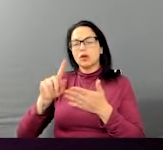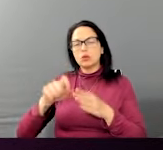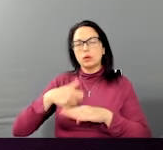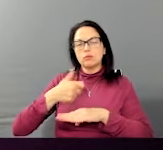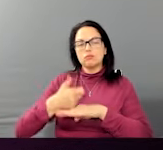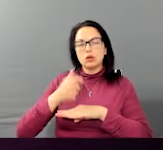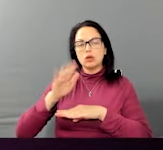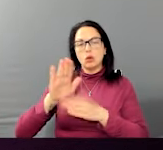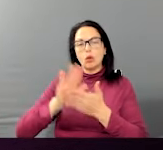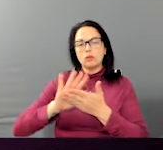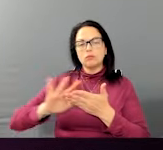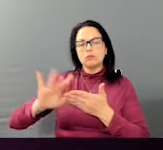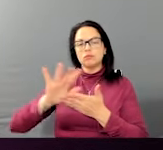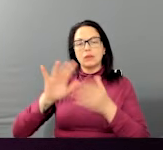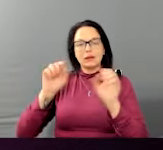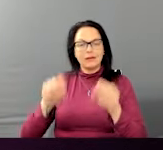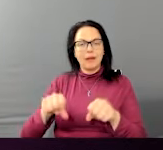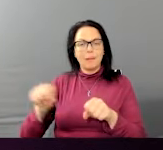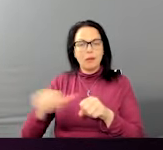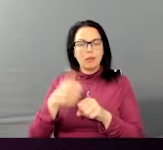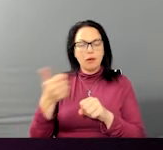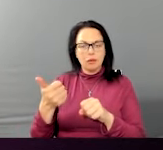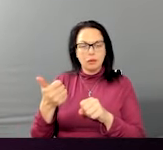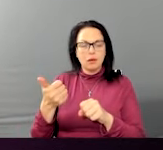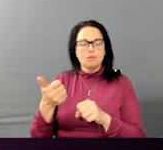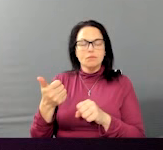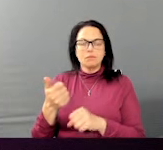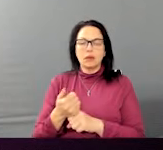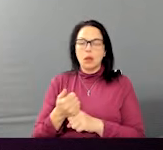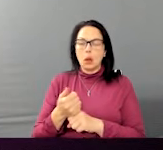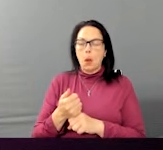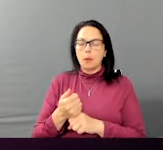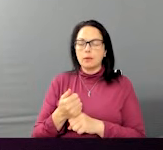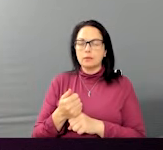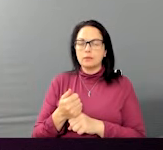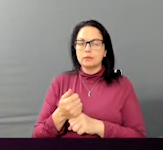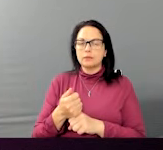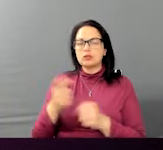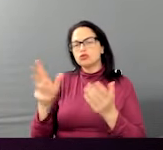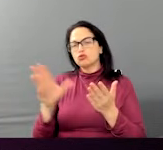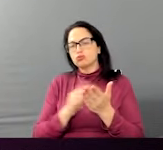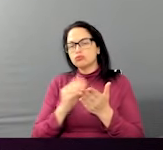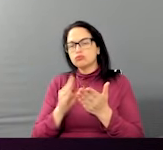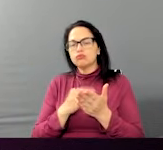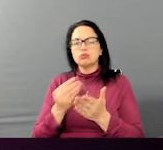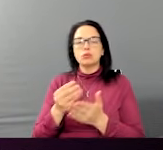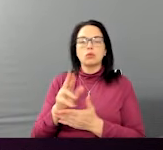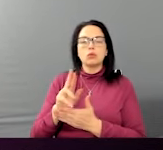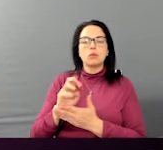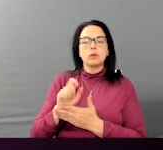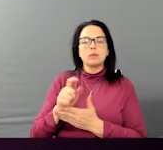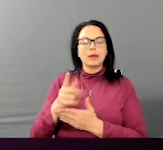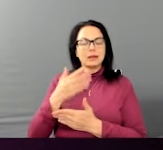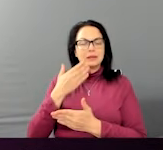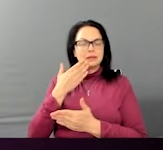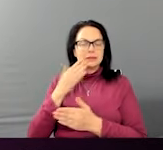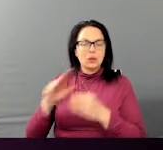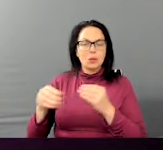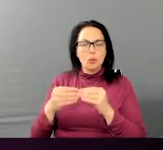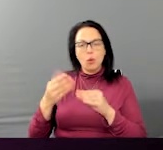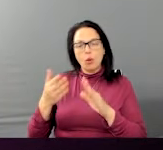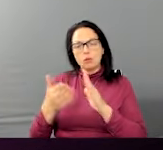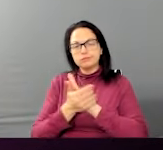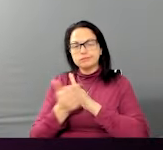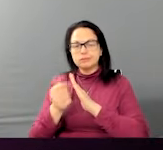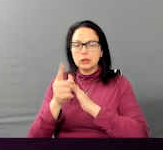that. But the other is as you learn Remix, the better that you get at Remix, the better you get at the web platform.